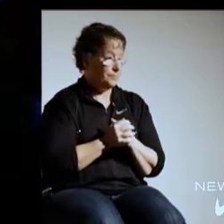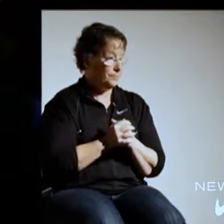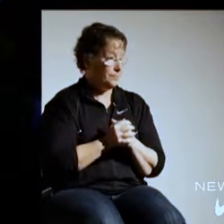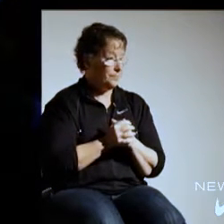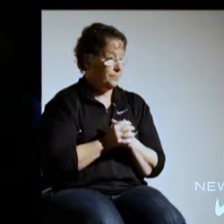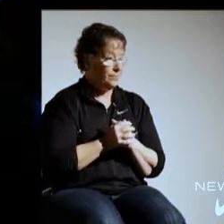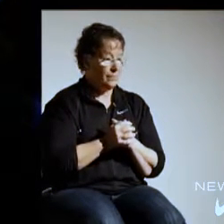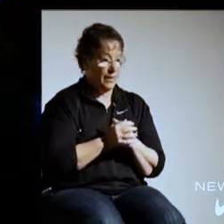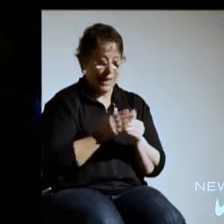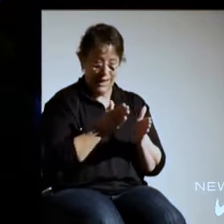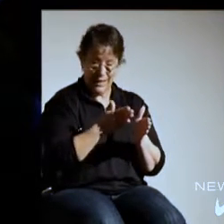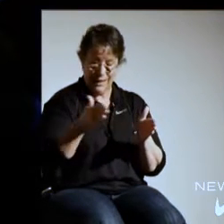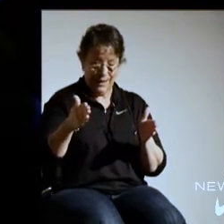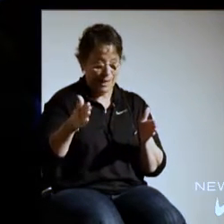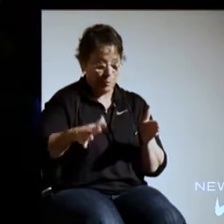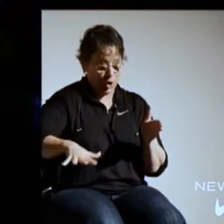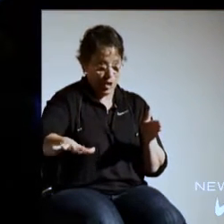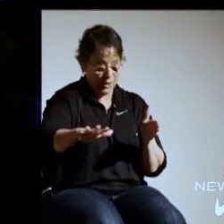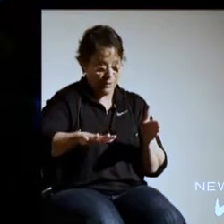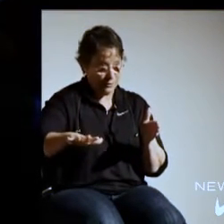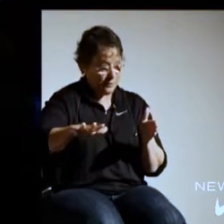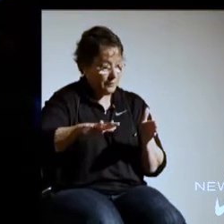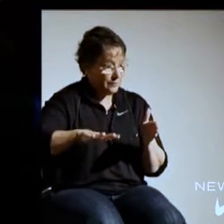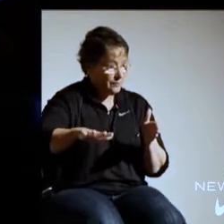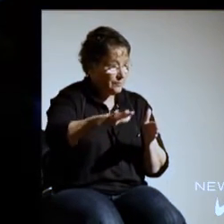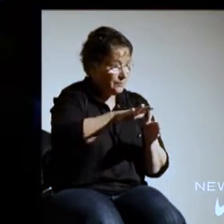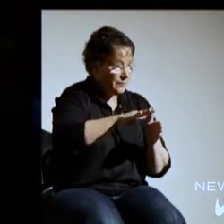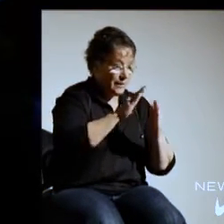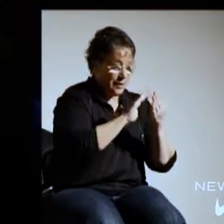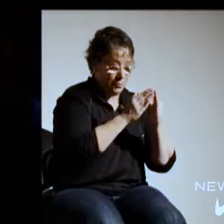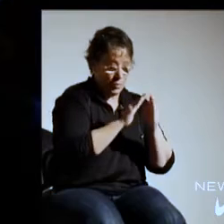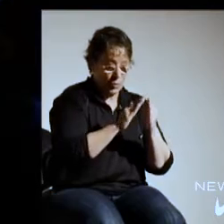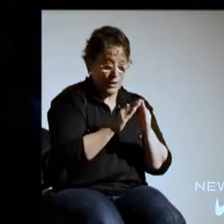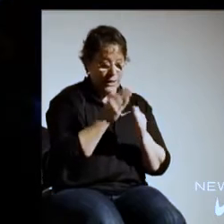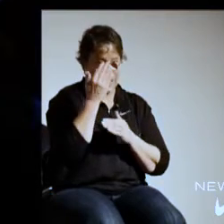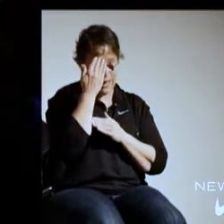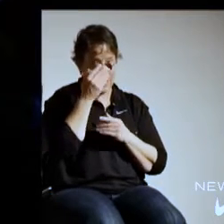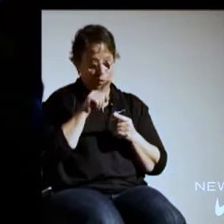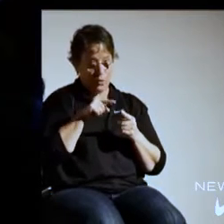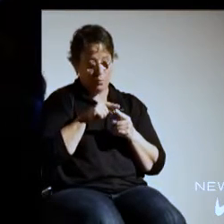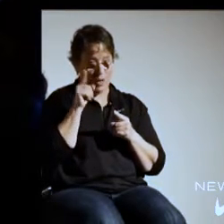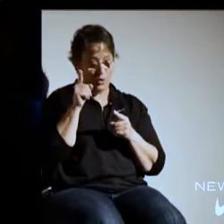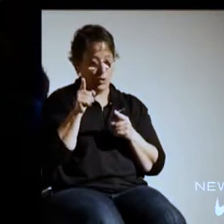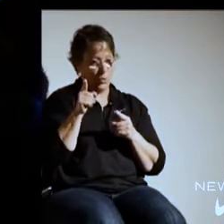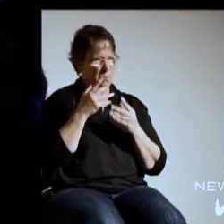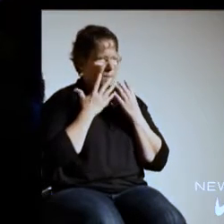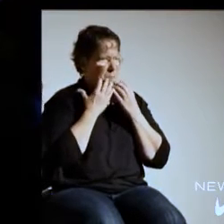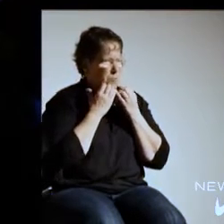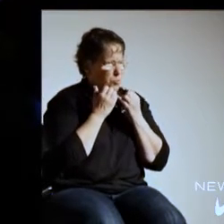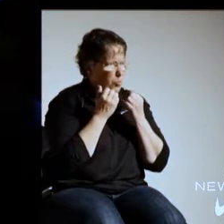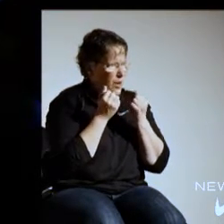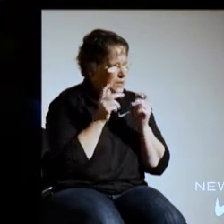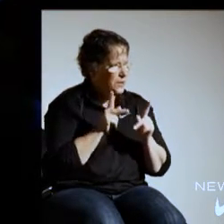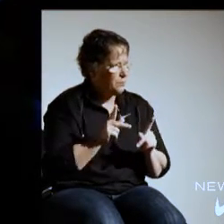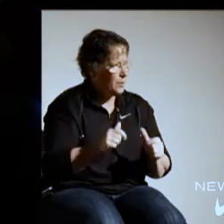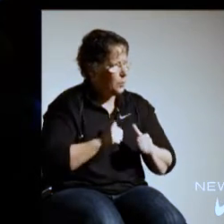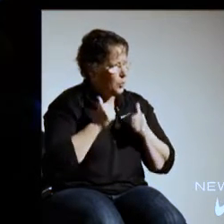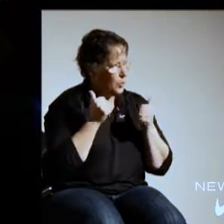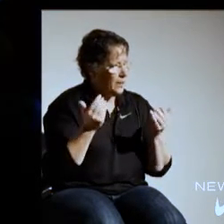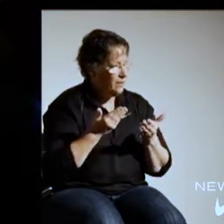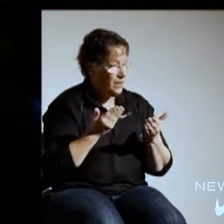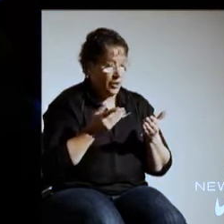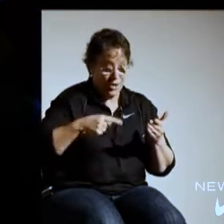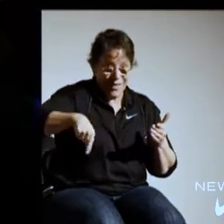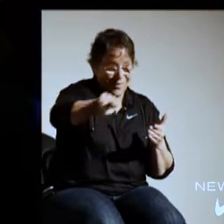in a neighborhood that, I don't know about you, but I think the precious people in this neighborhood need Jesus.